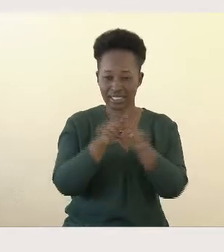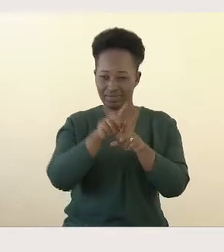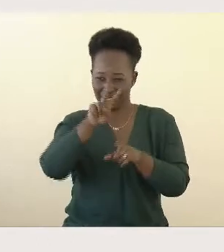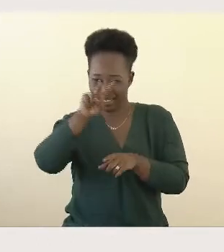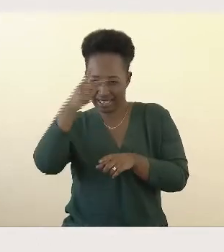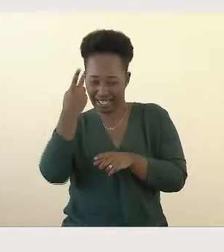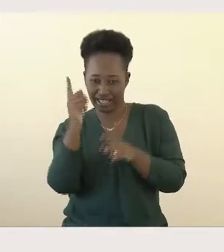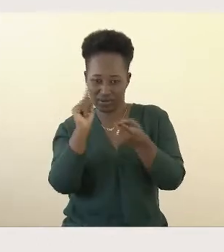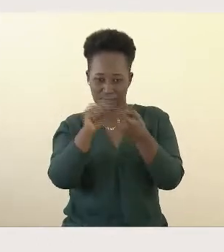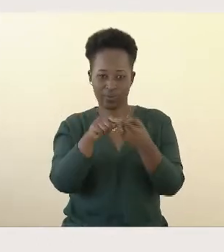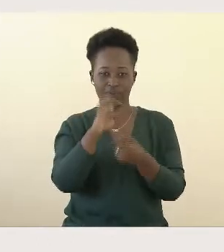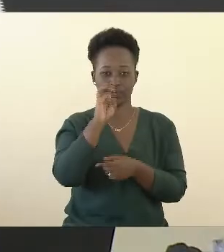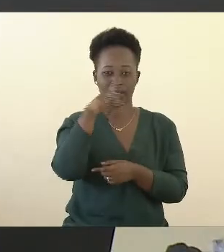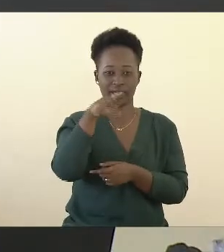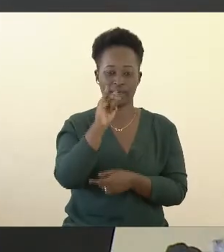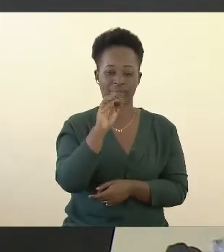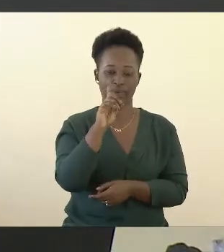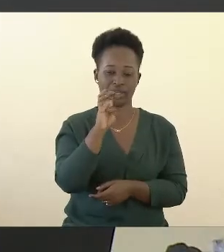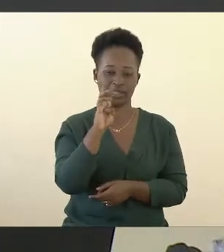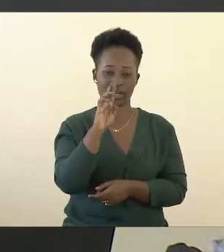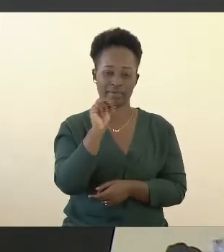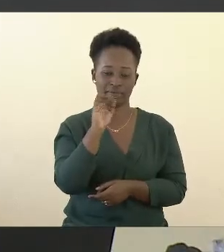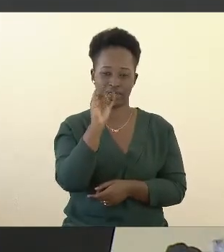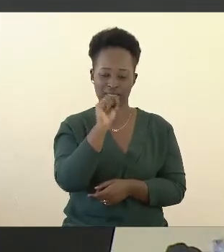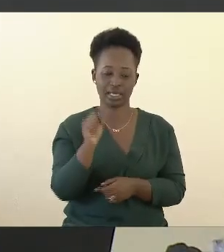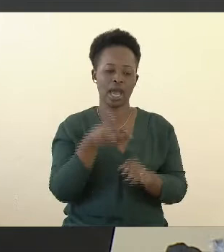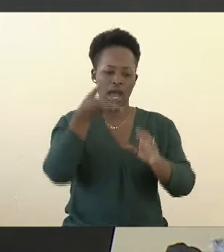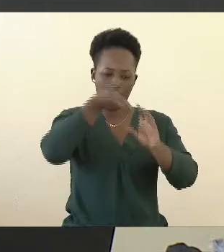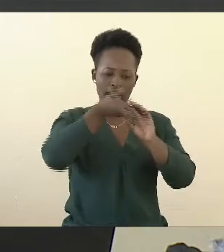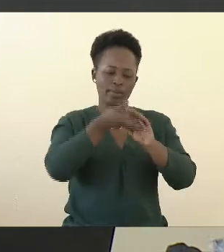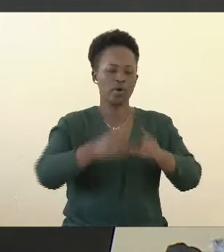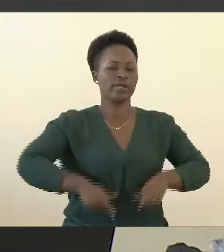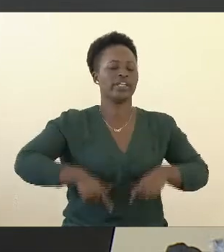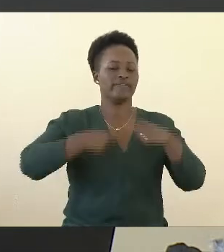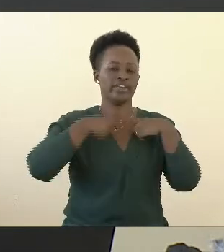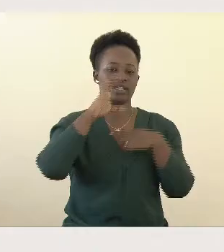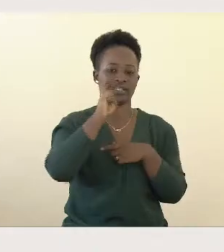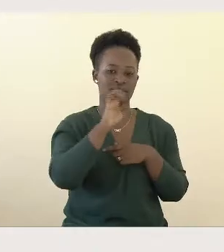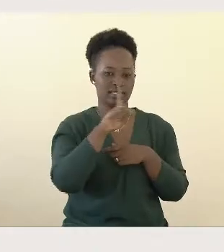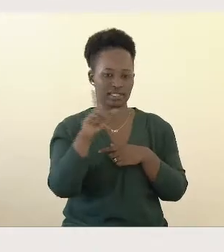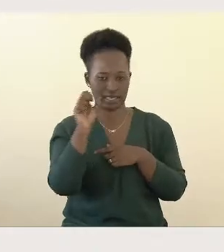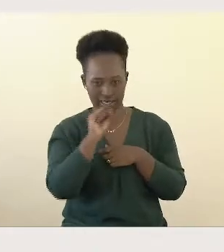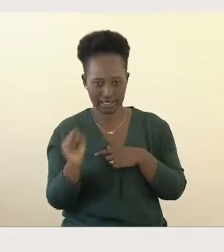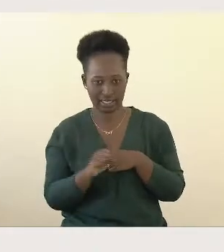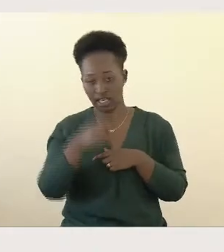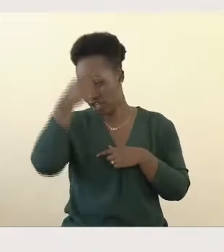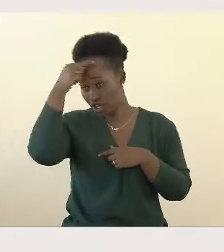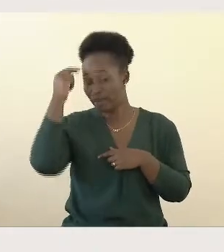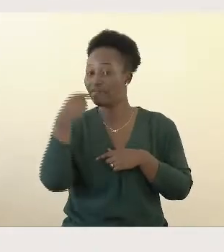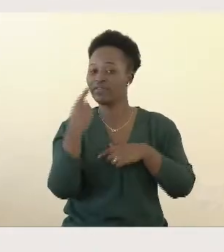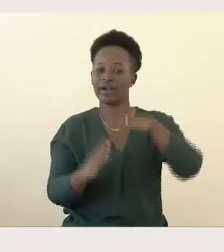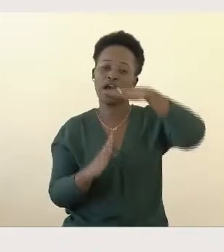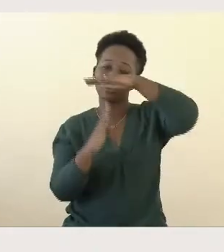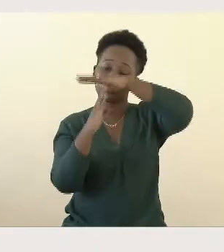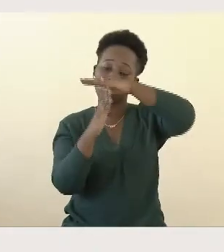epidermis, made up of the living cells. That's why I mentioned about the top layer of the epidermis is composed